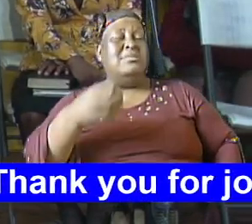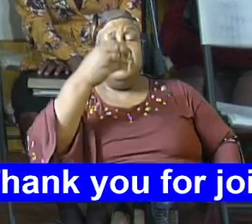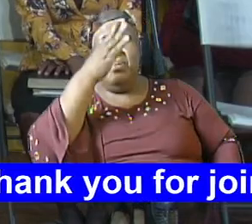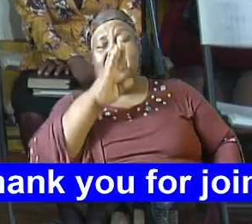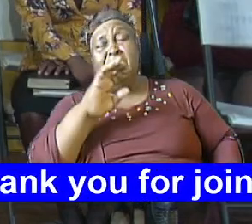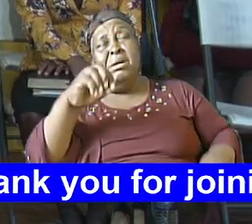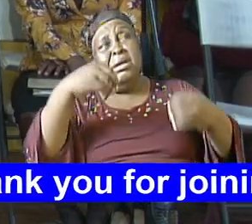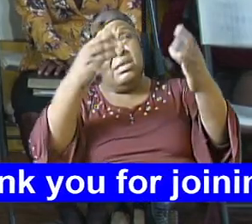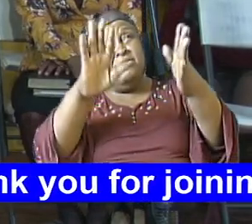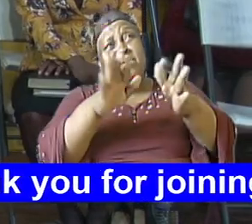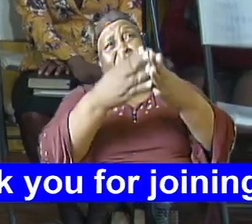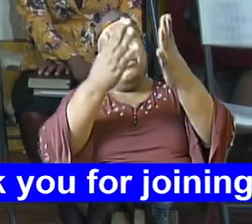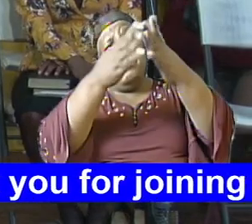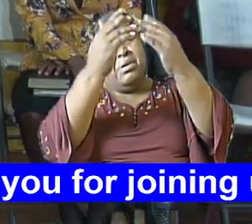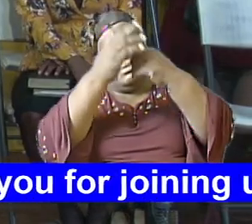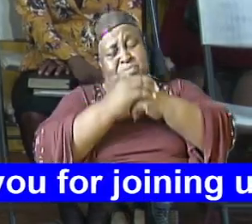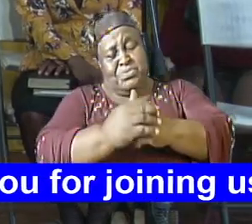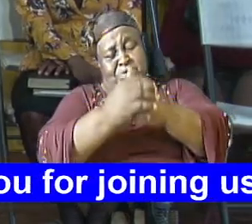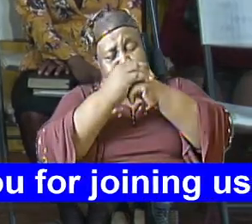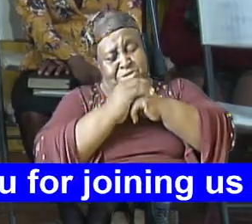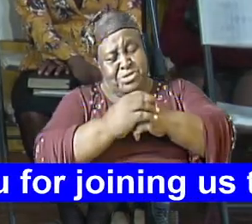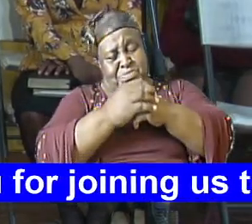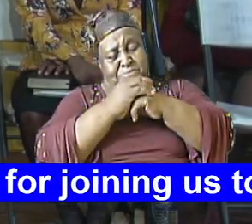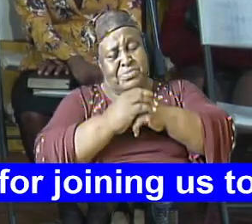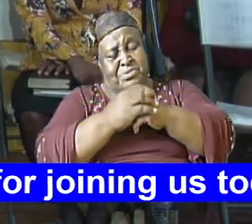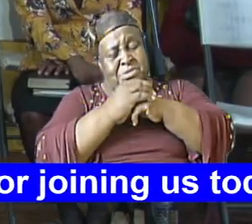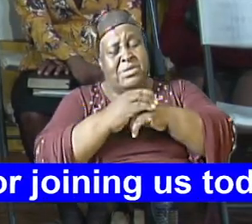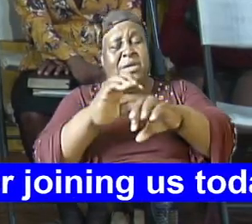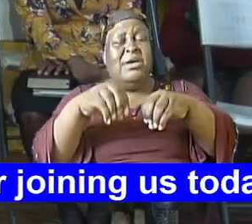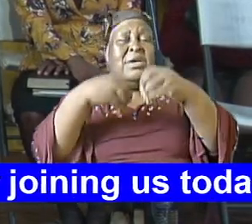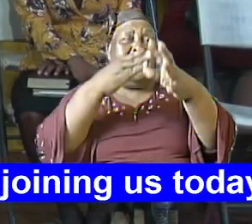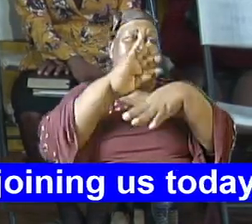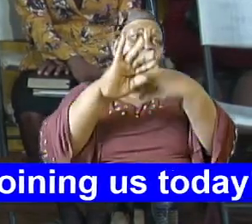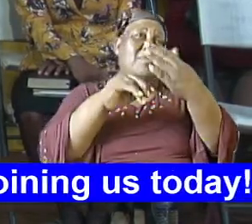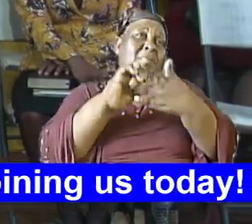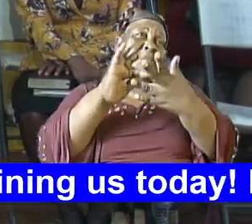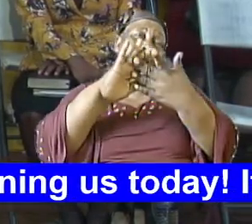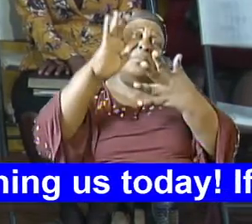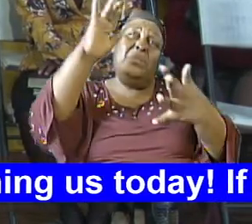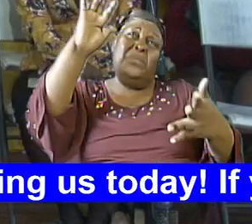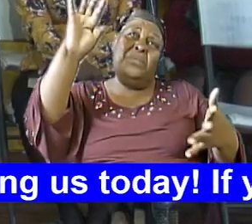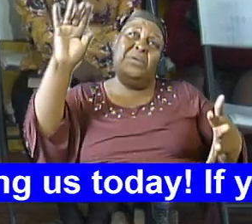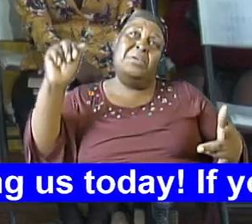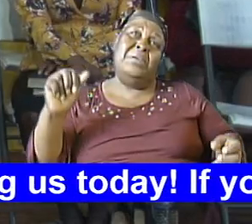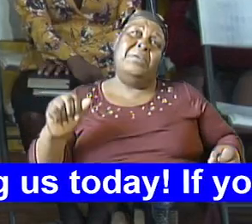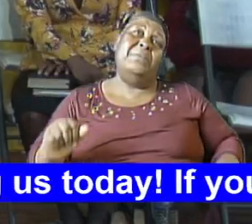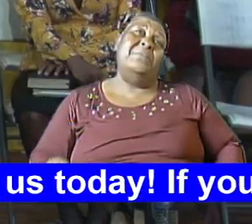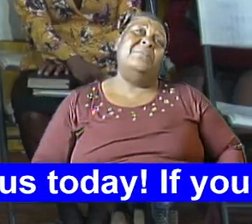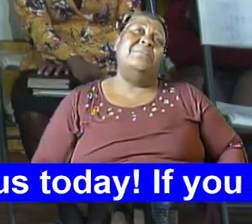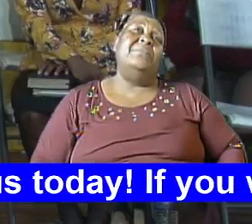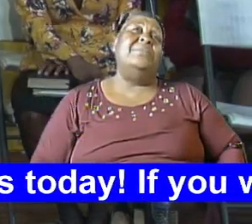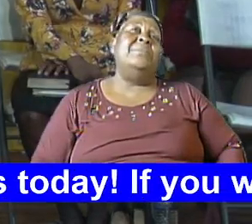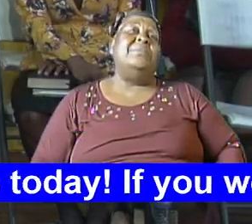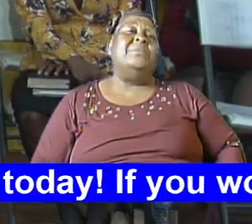and say, oh God, I give you praise, I give you worship, I give you all the glory.